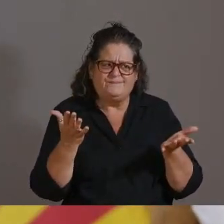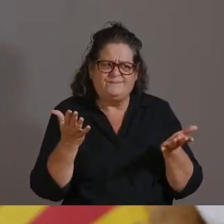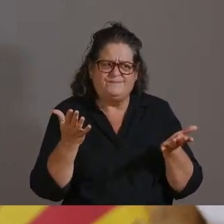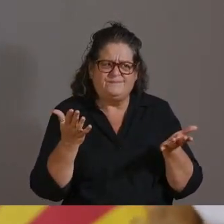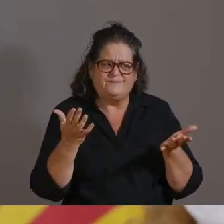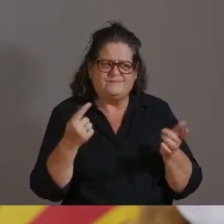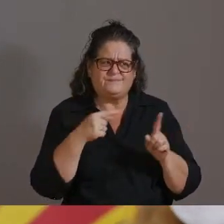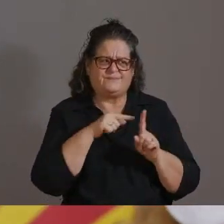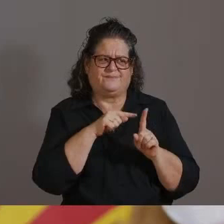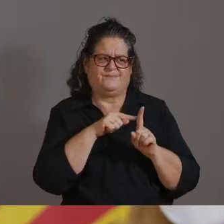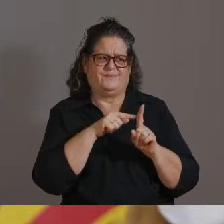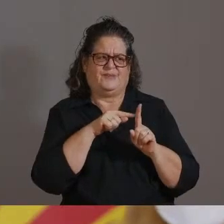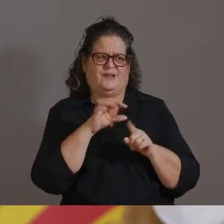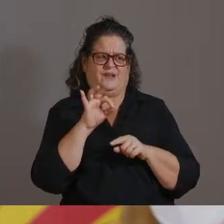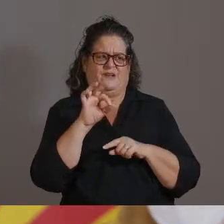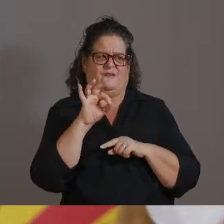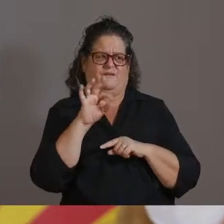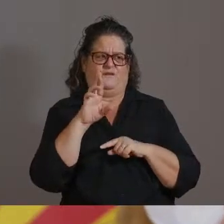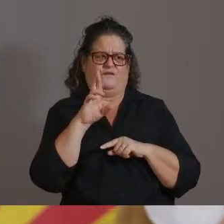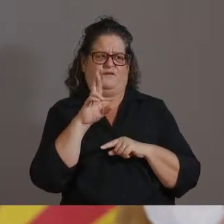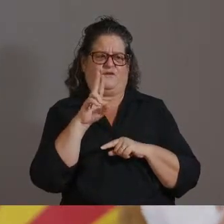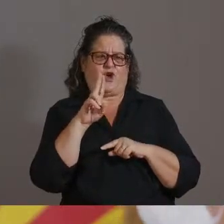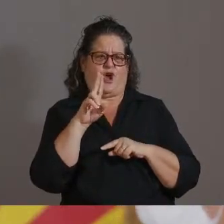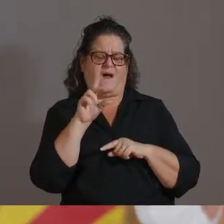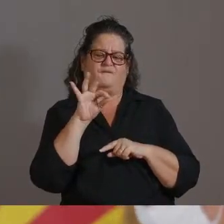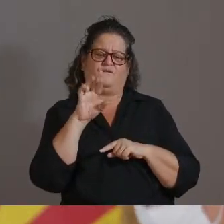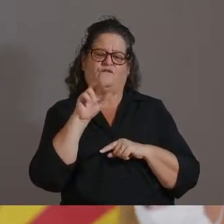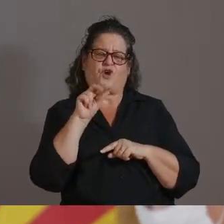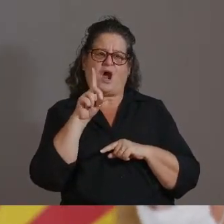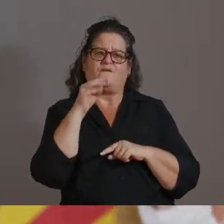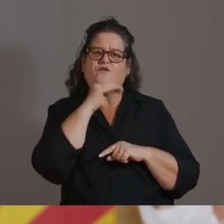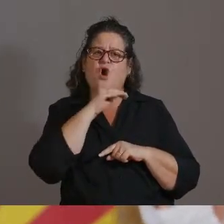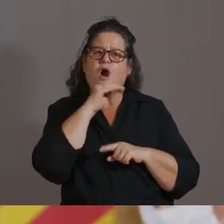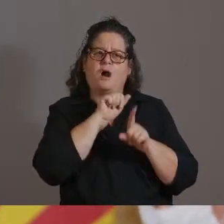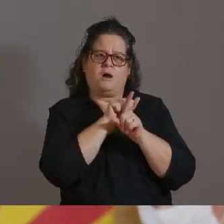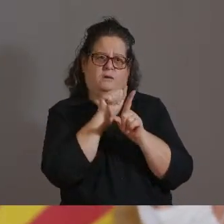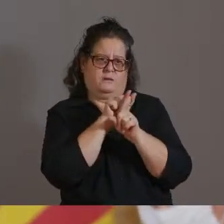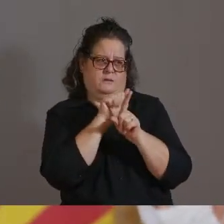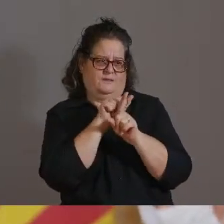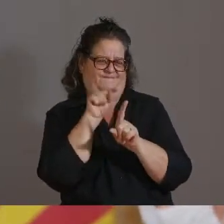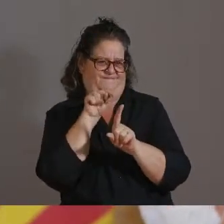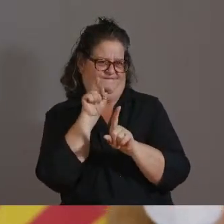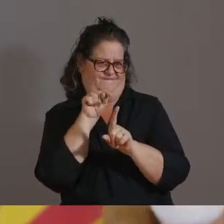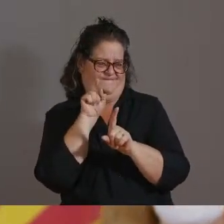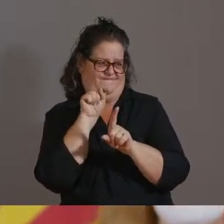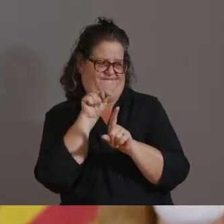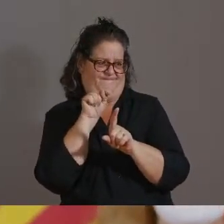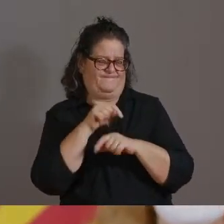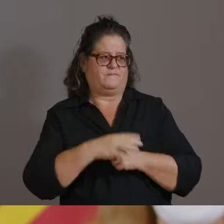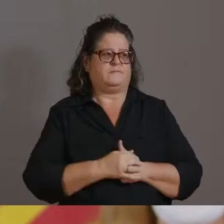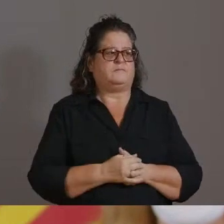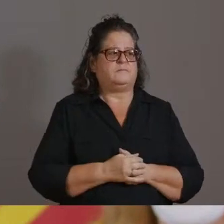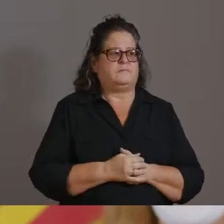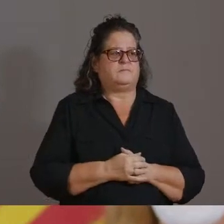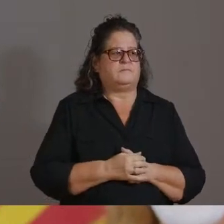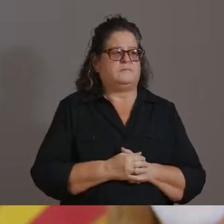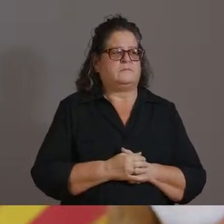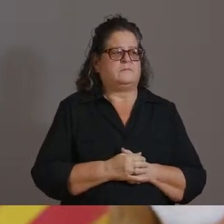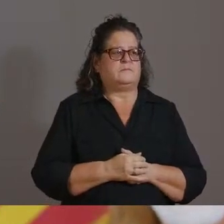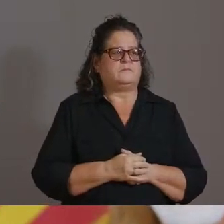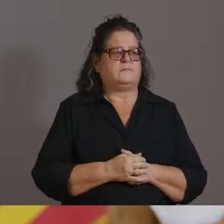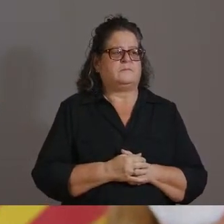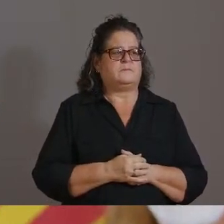resolved to everything that was on their plate. In terms of the backlog, that didn't come up in the briefing. That doesn't mean it's been cured, but let me